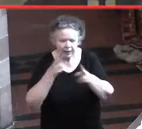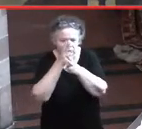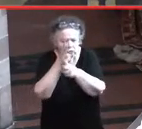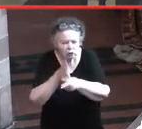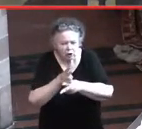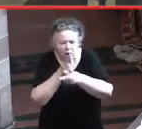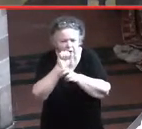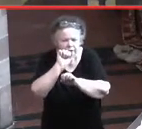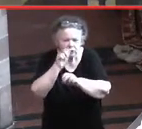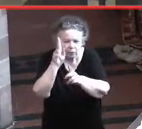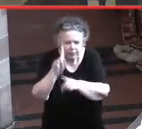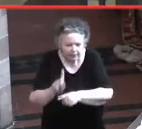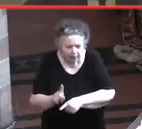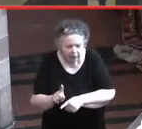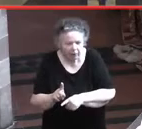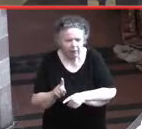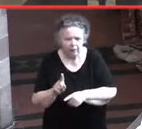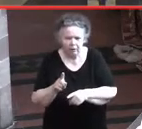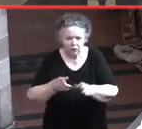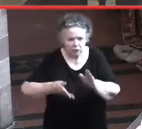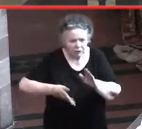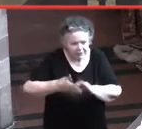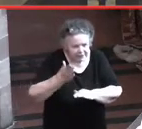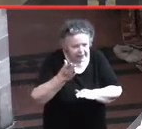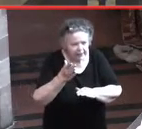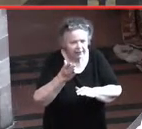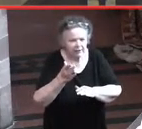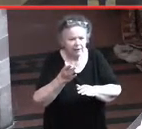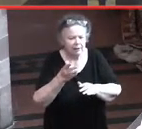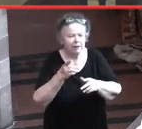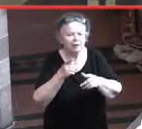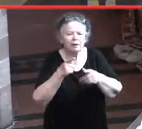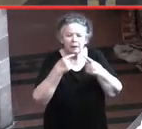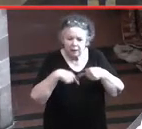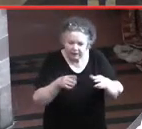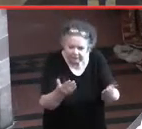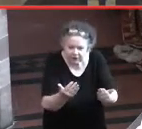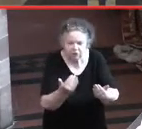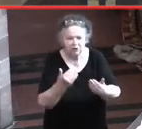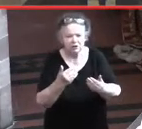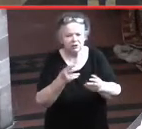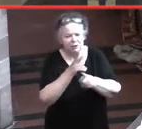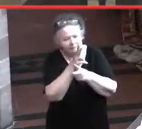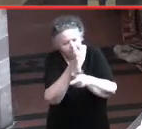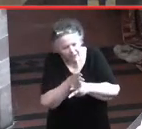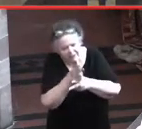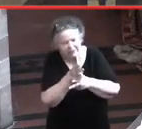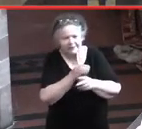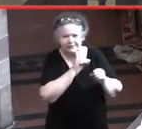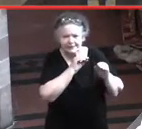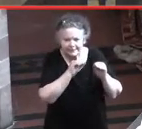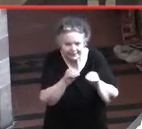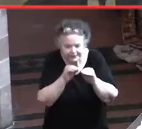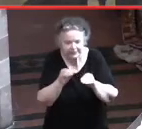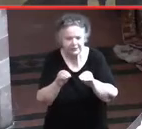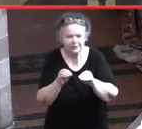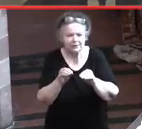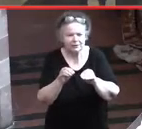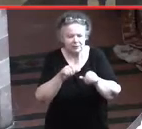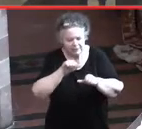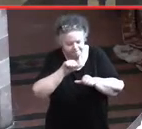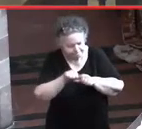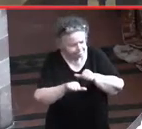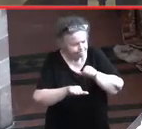apostles and prophets, pastors, evangelists, and teachers in a